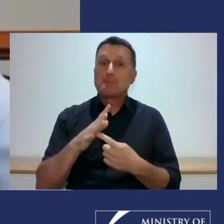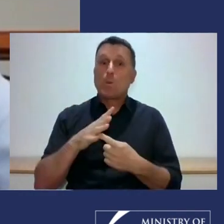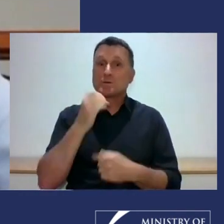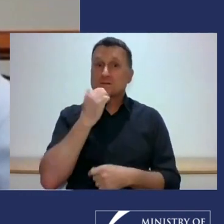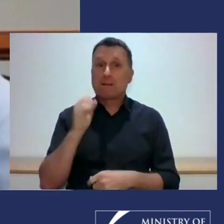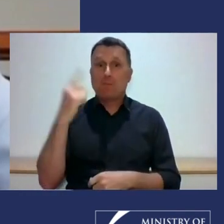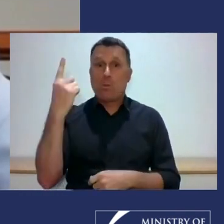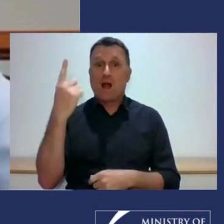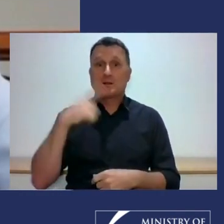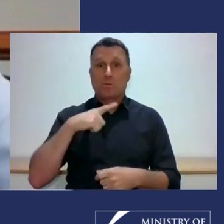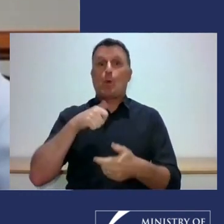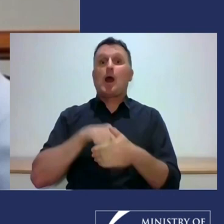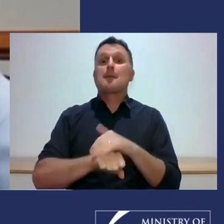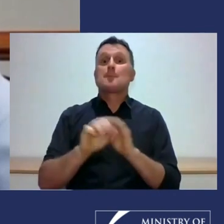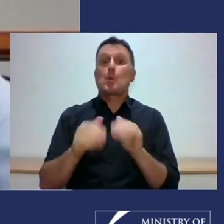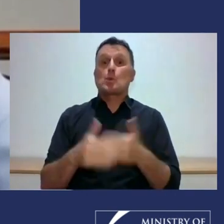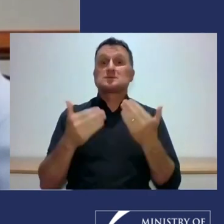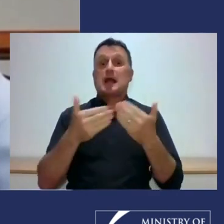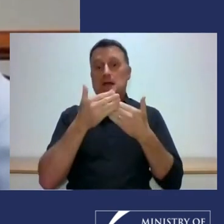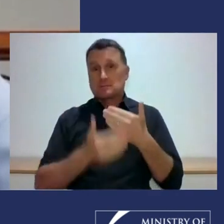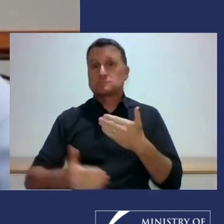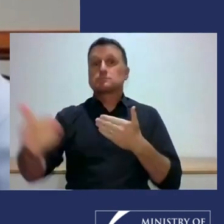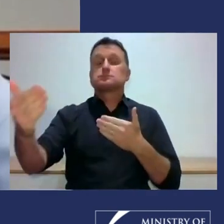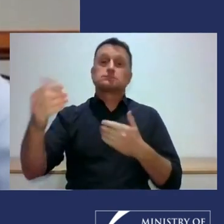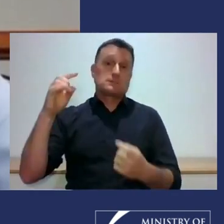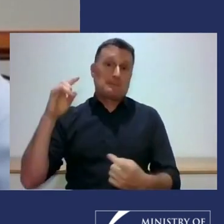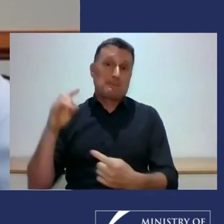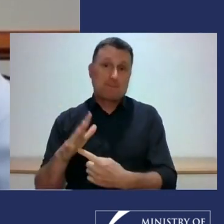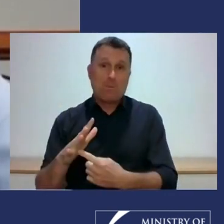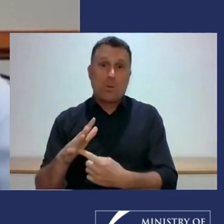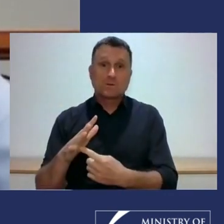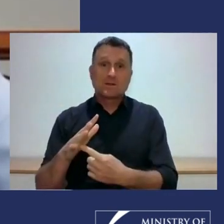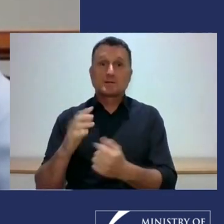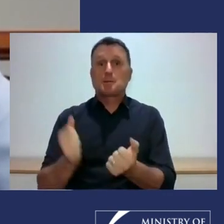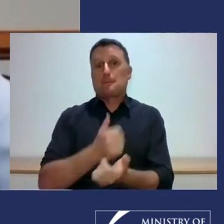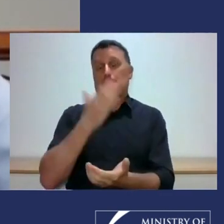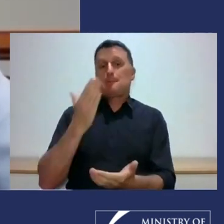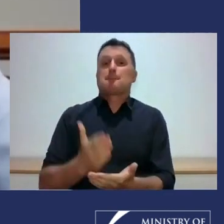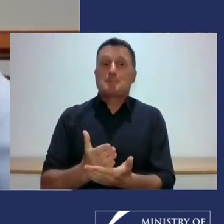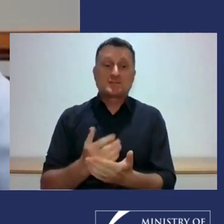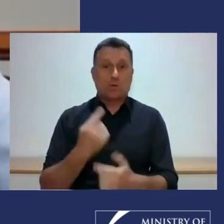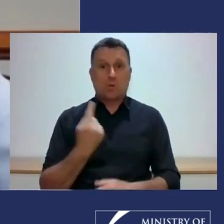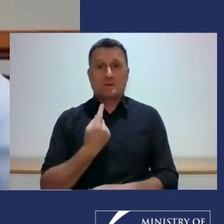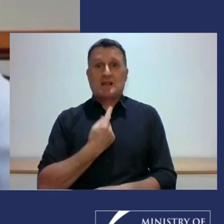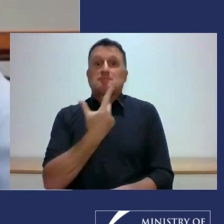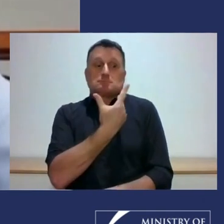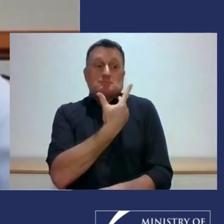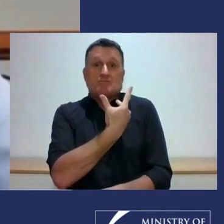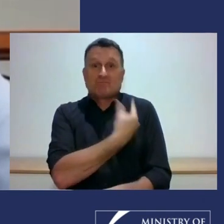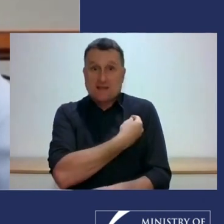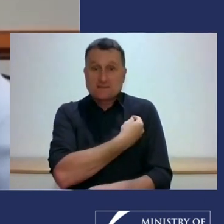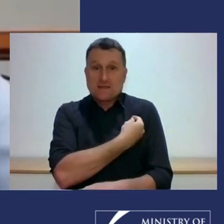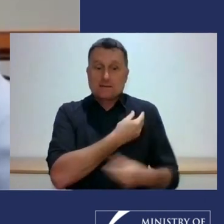for the rest of their life. Mm. So much more important to have that as their birthday and had your vaccine rather than it